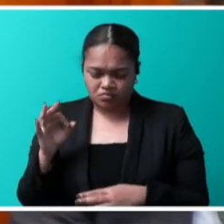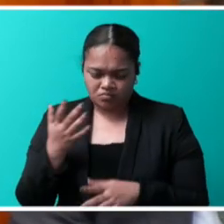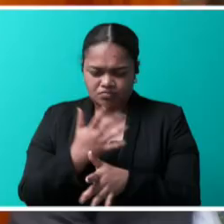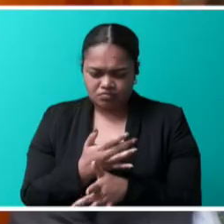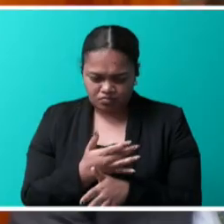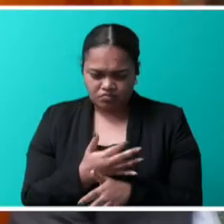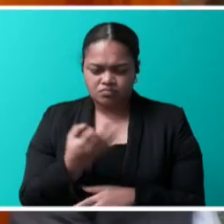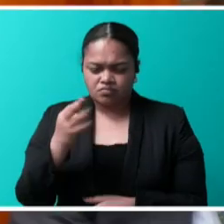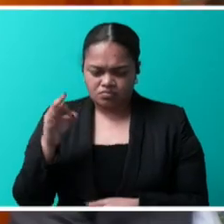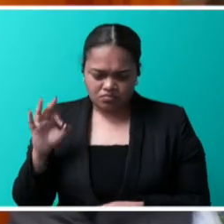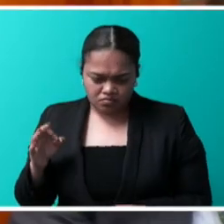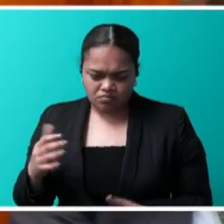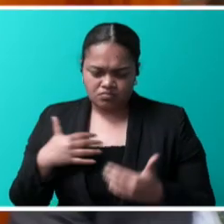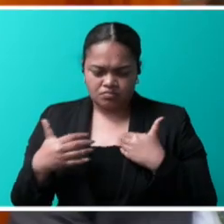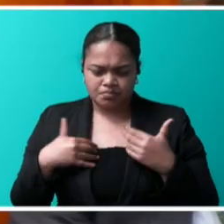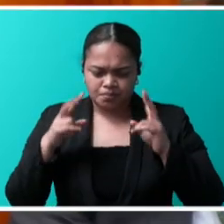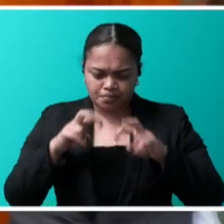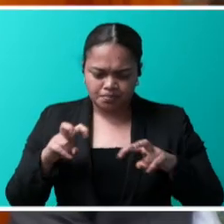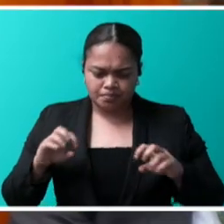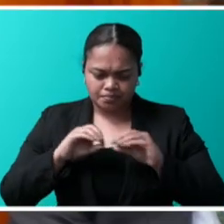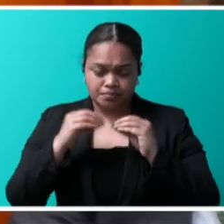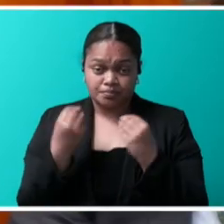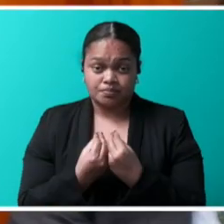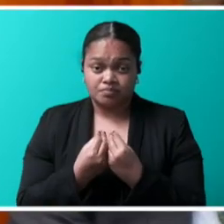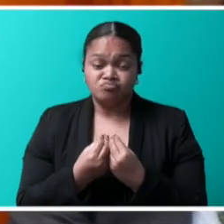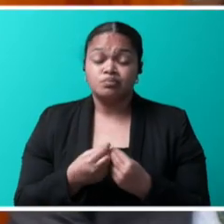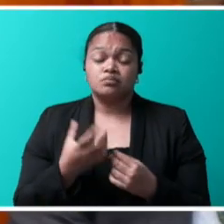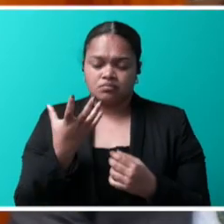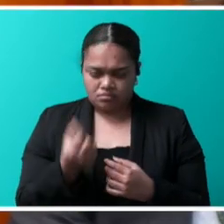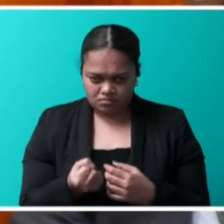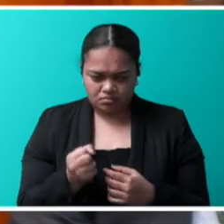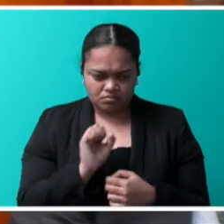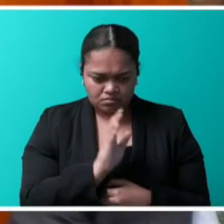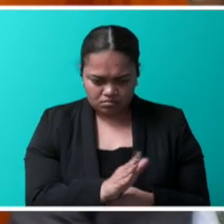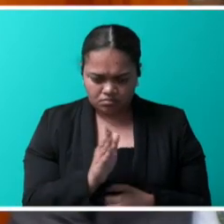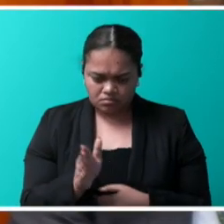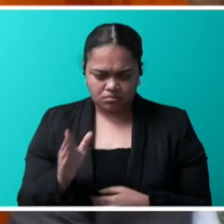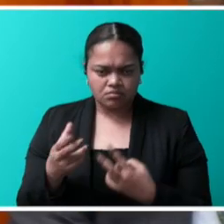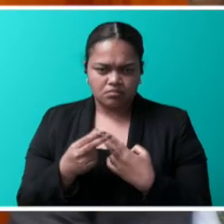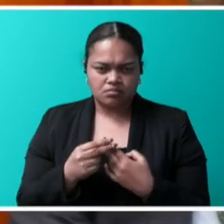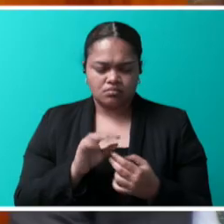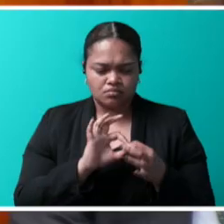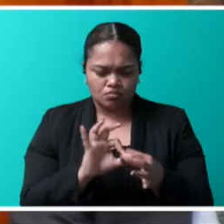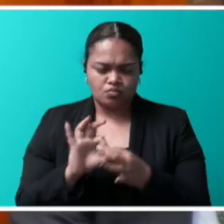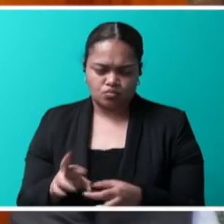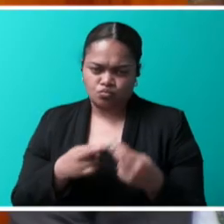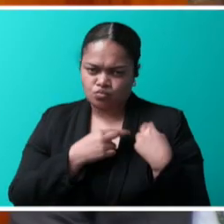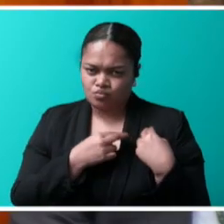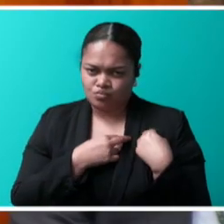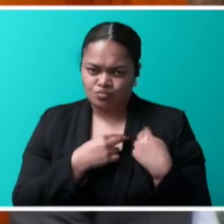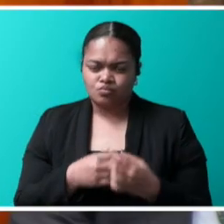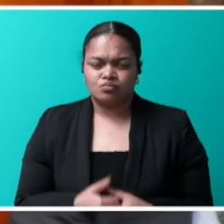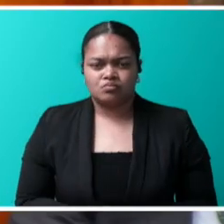Forest, universities and research organizations play a central role in generating scientific evidence,